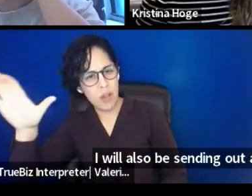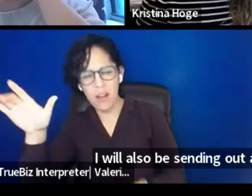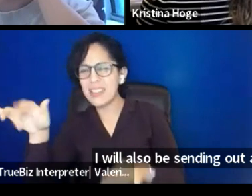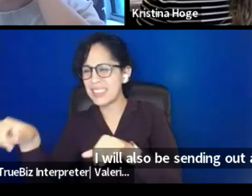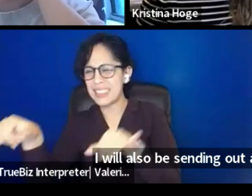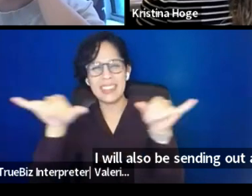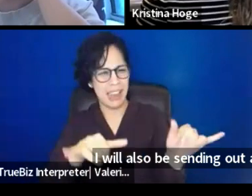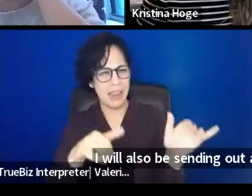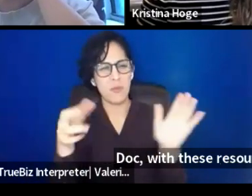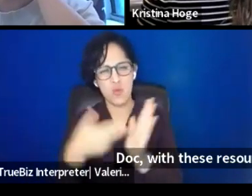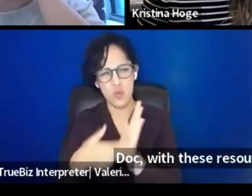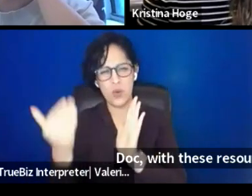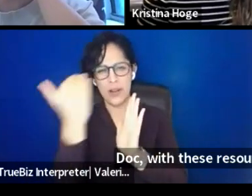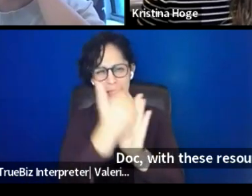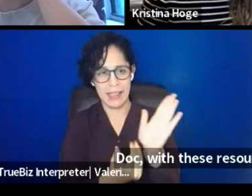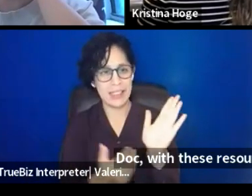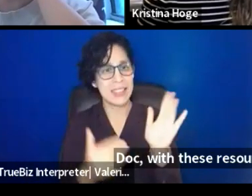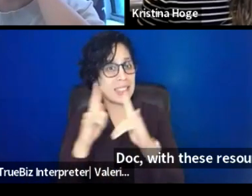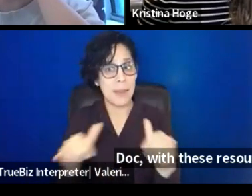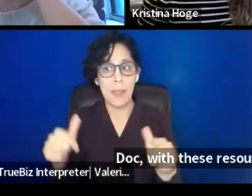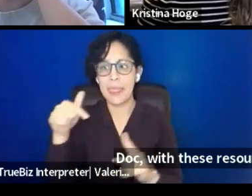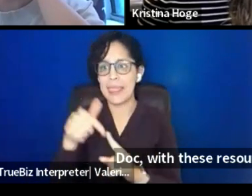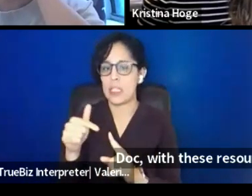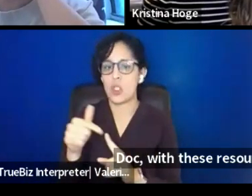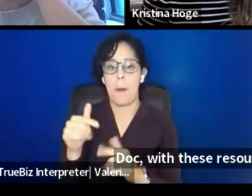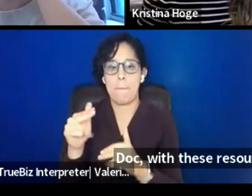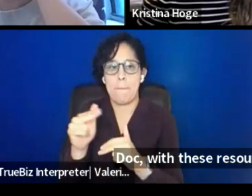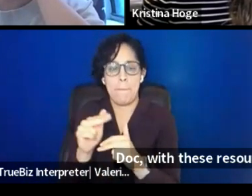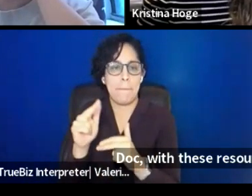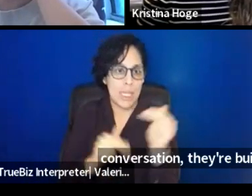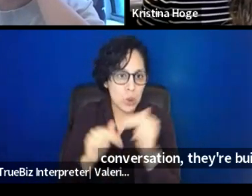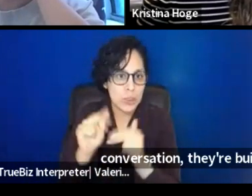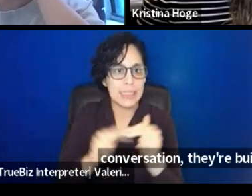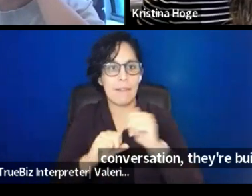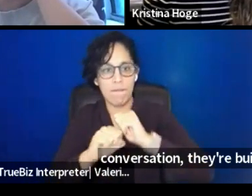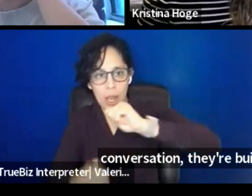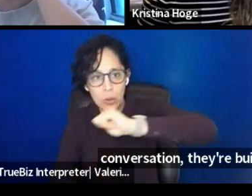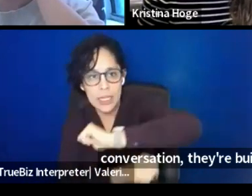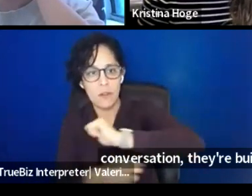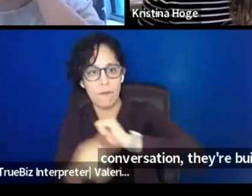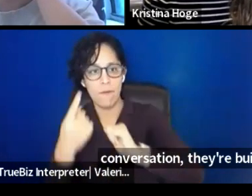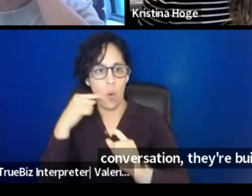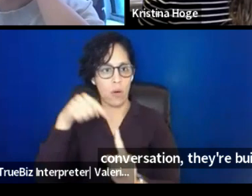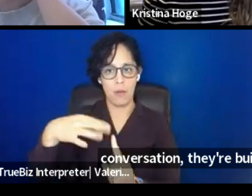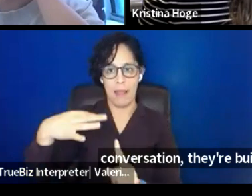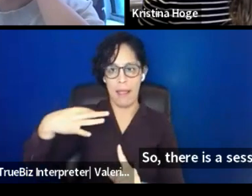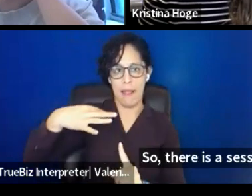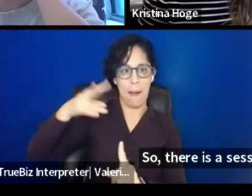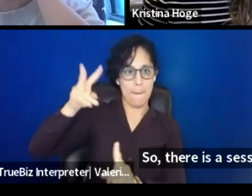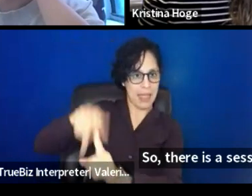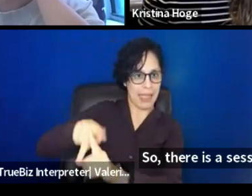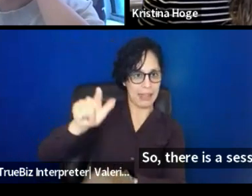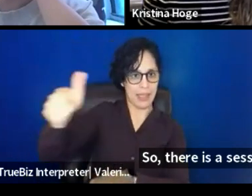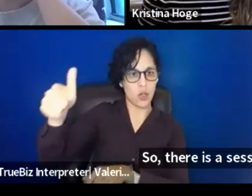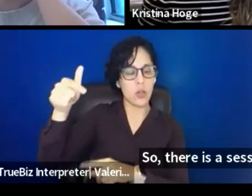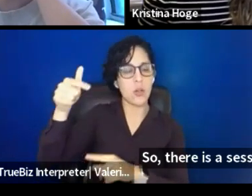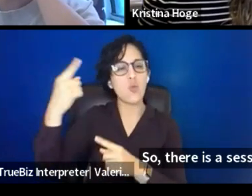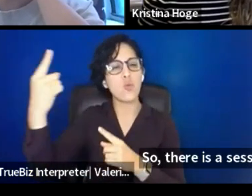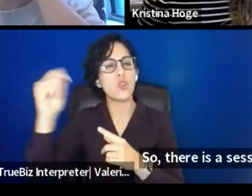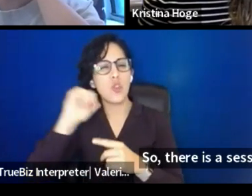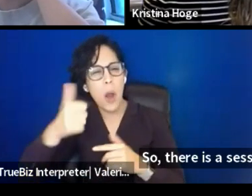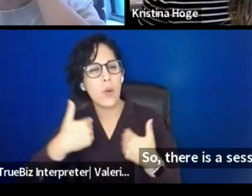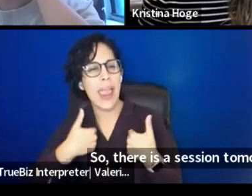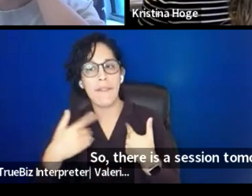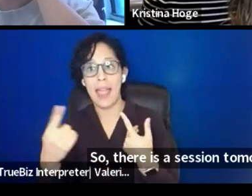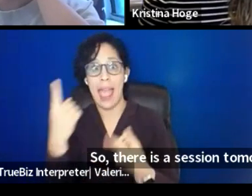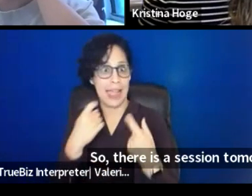Just like this conversation, they're building blocks for application. So there is a session tomorrow. It's an Ask Me Anything. Anyone's welcome